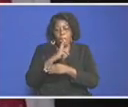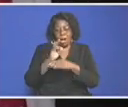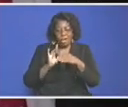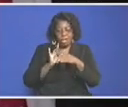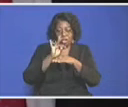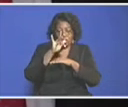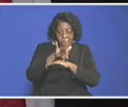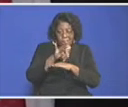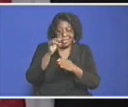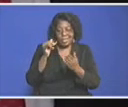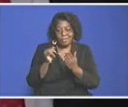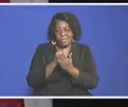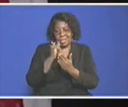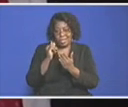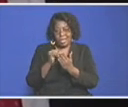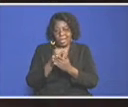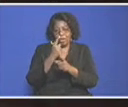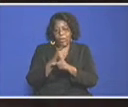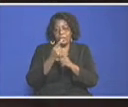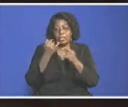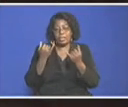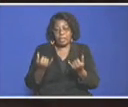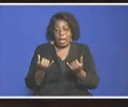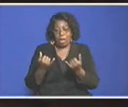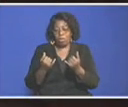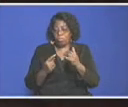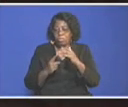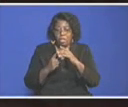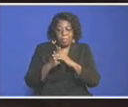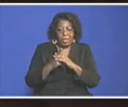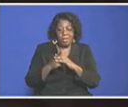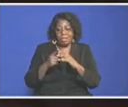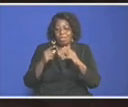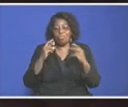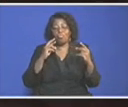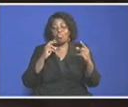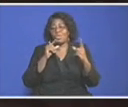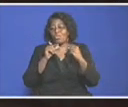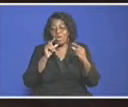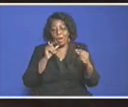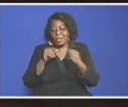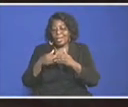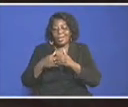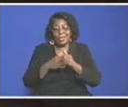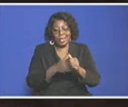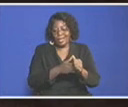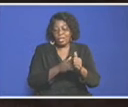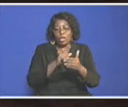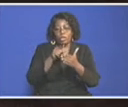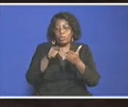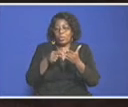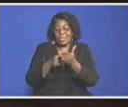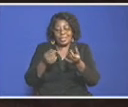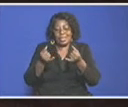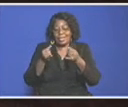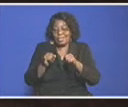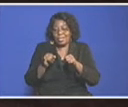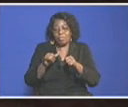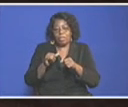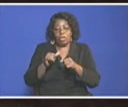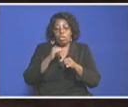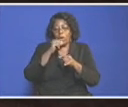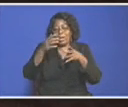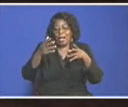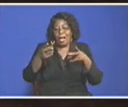in our investigations at this time. It appeared that there was an argument that led to this stabbing. We don't have all the details. We're